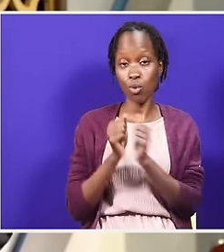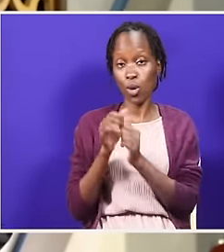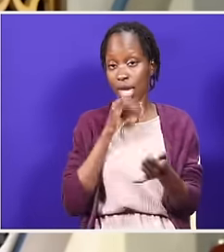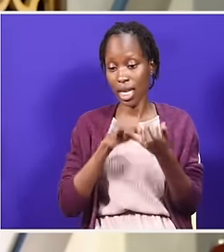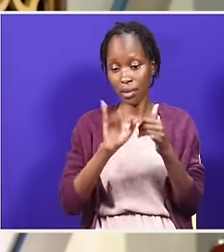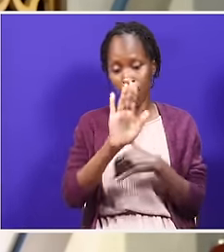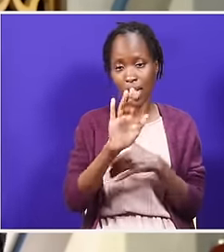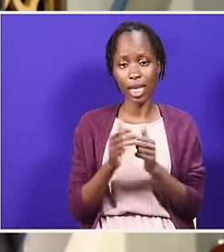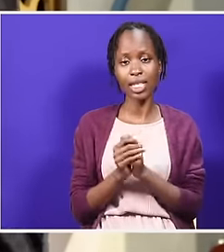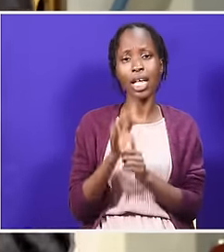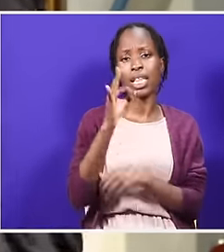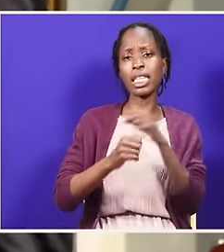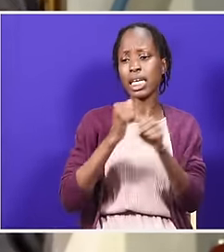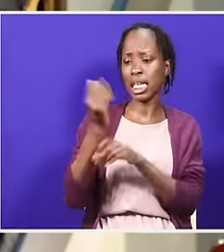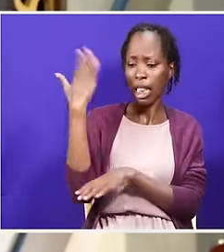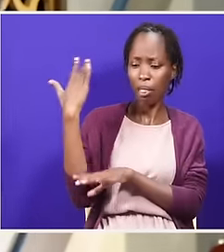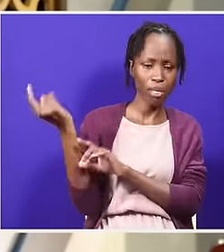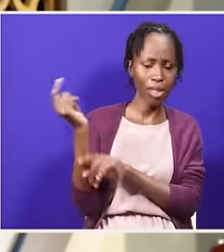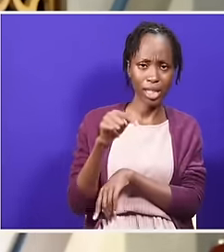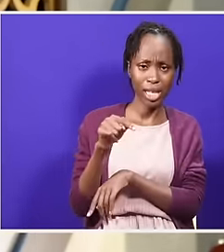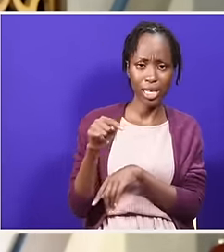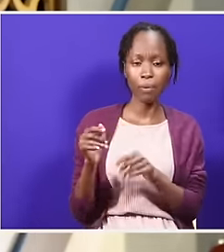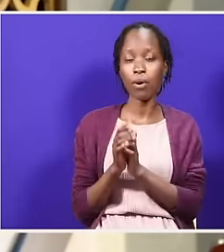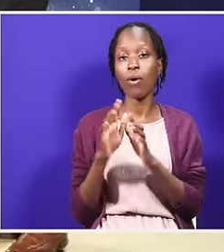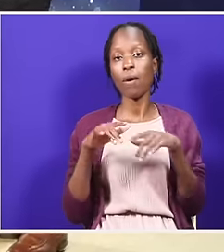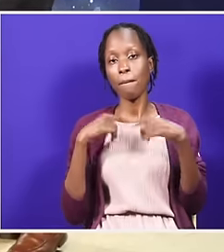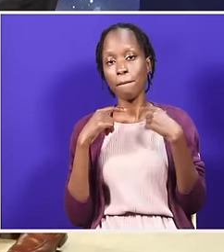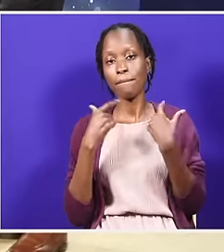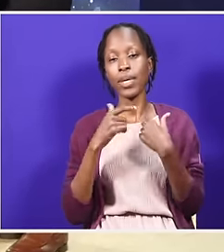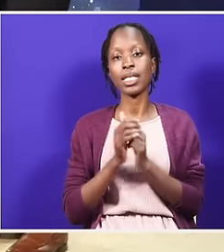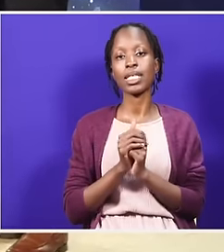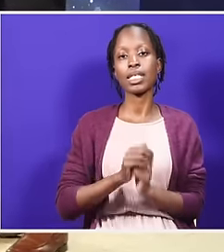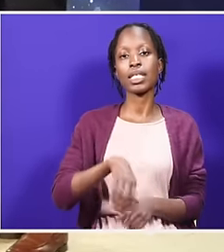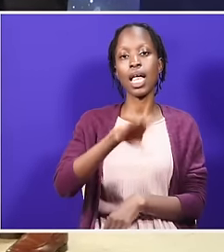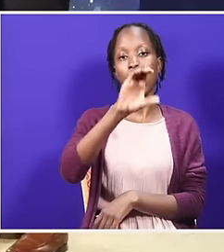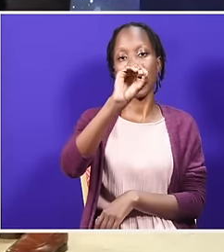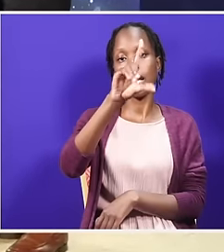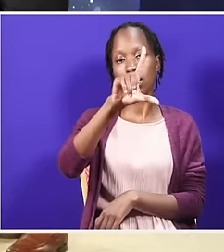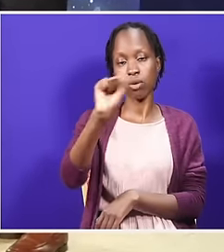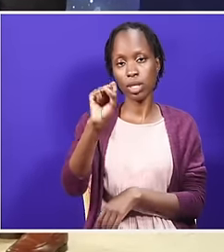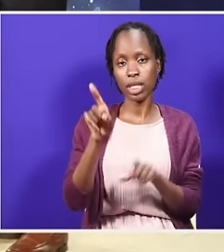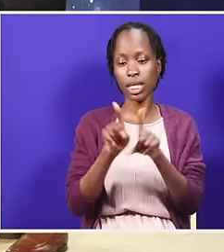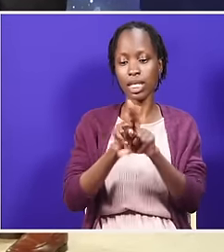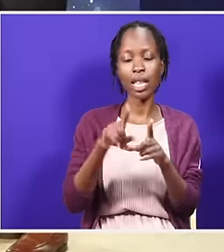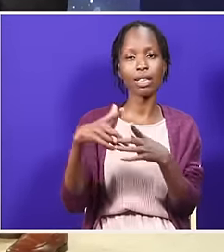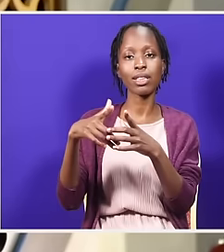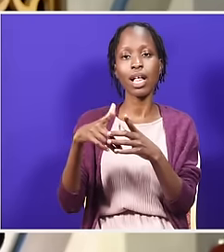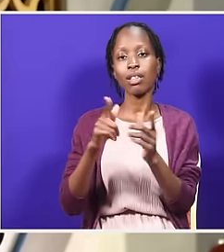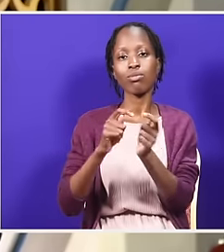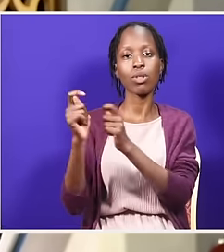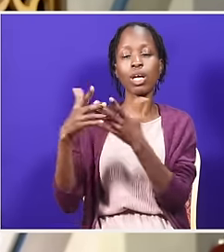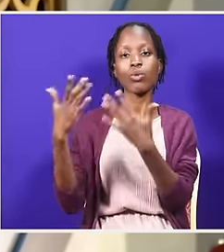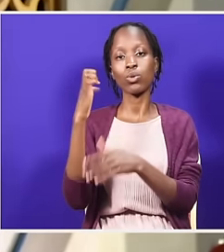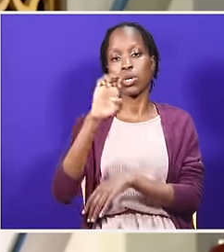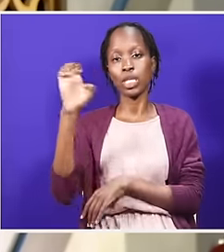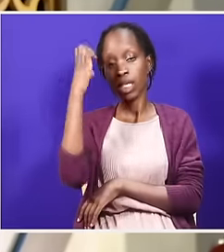husband. About 3 years ago, Dr. and Reverend Lynn Kohls left us and went all the way to Eastern